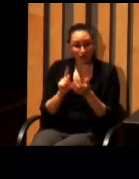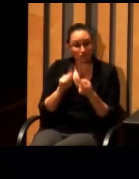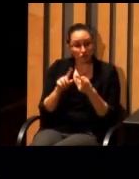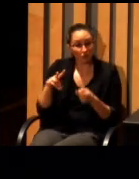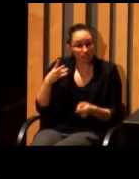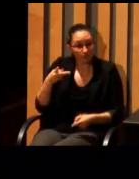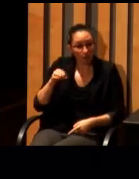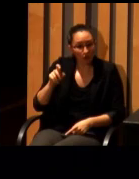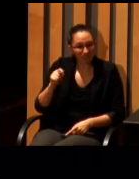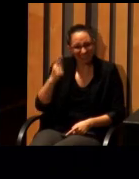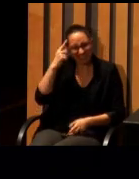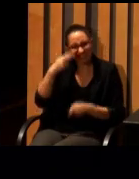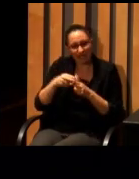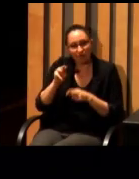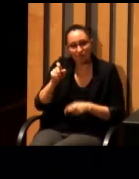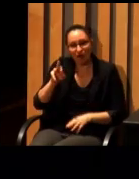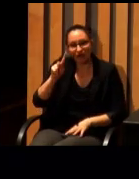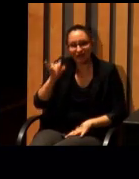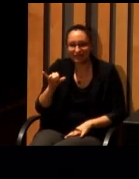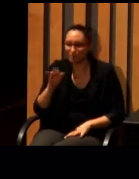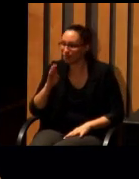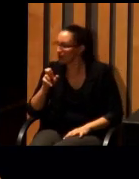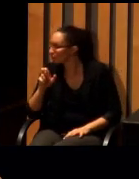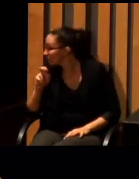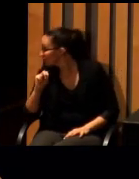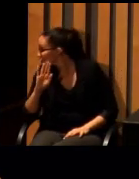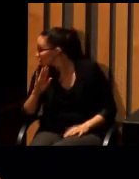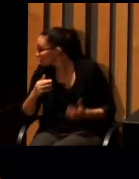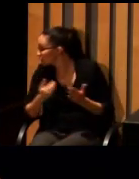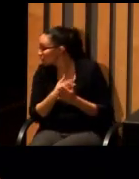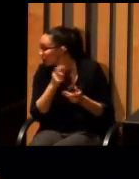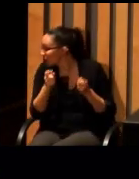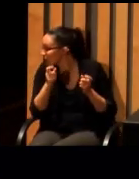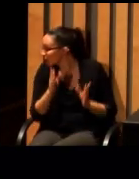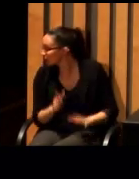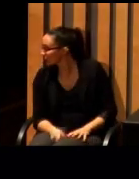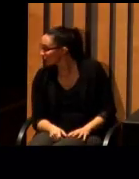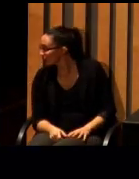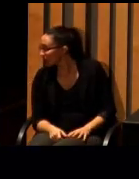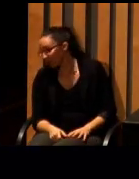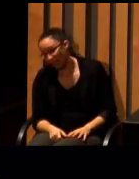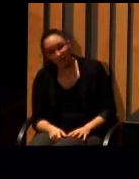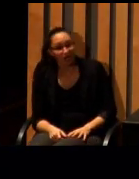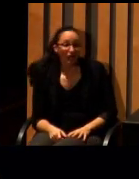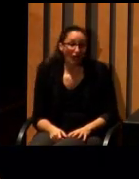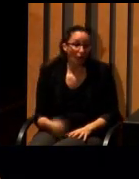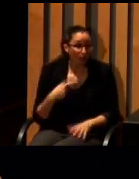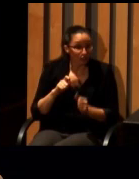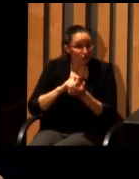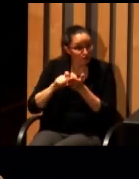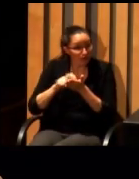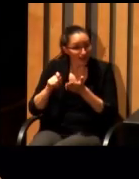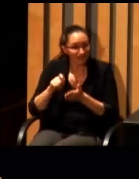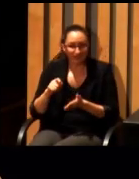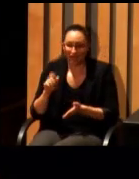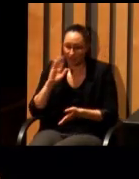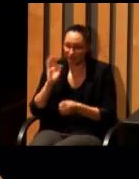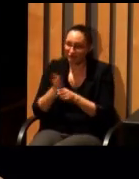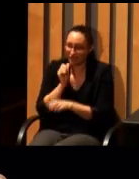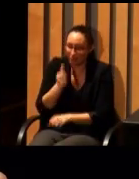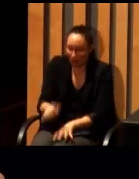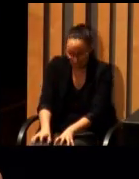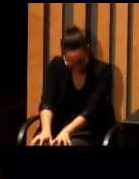the name was Marty Baron, right? Not to sort of like put you in a position, Mike. But we could write and say, look. I'm going to be fired tomorrow.